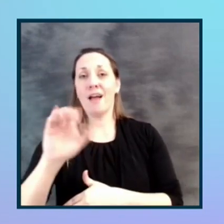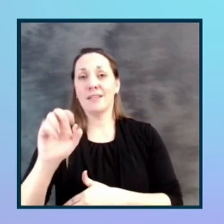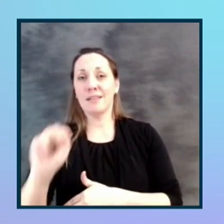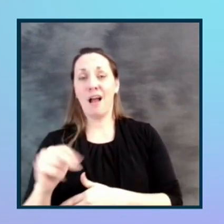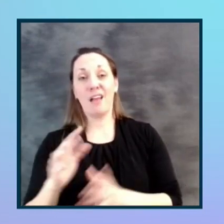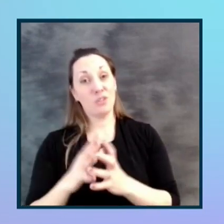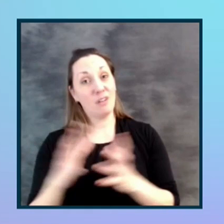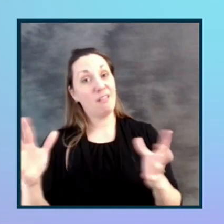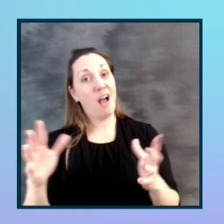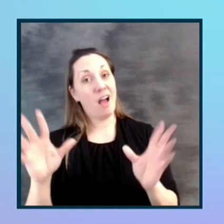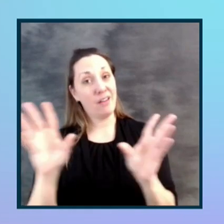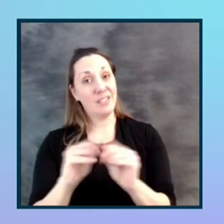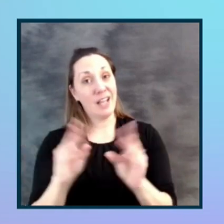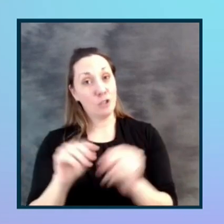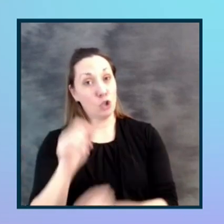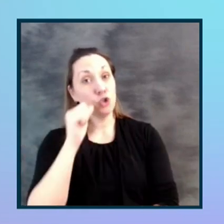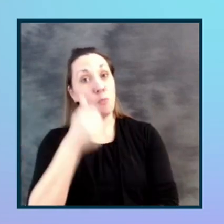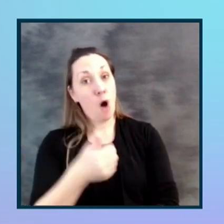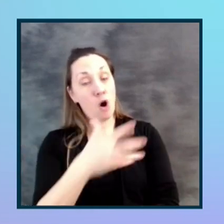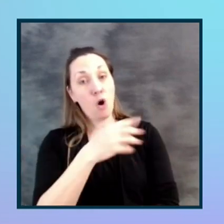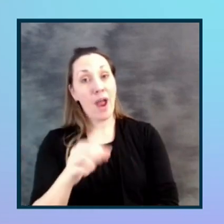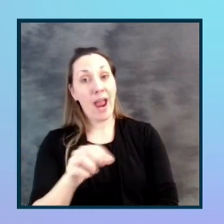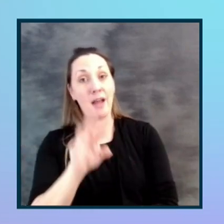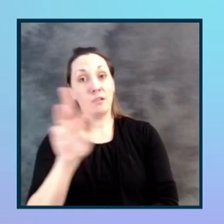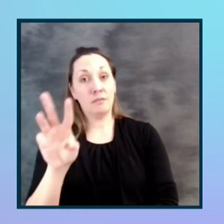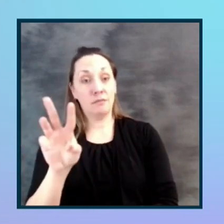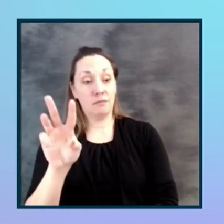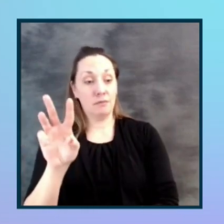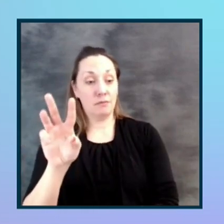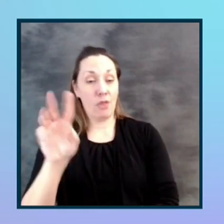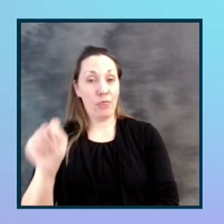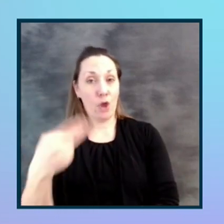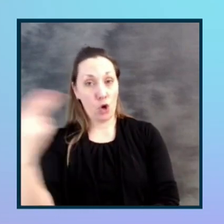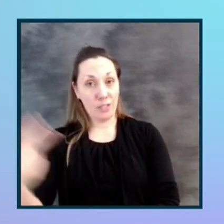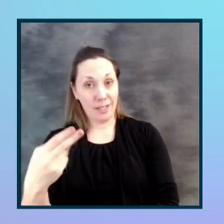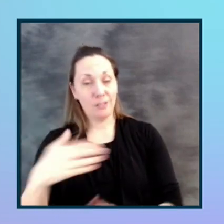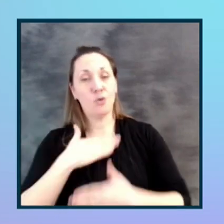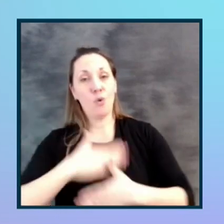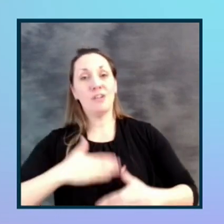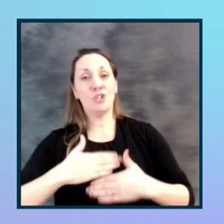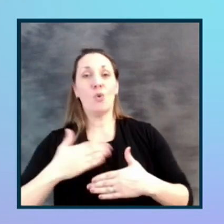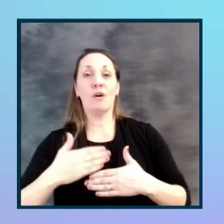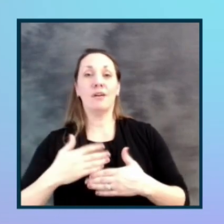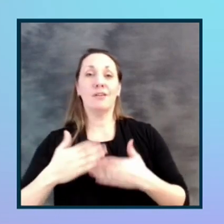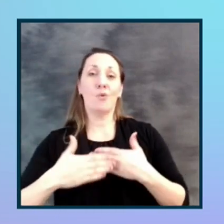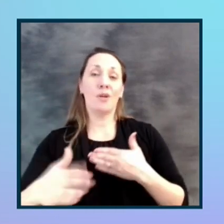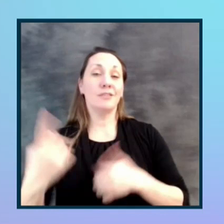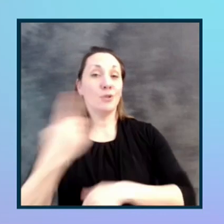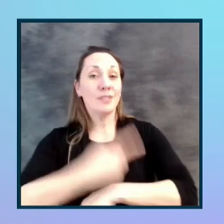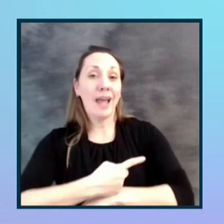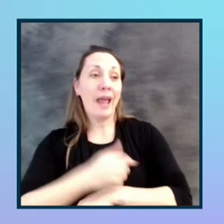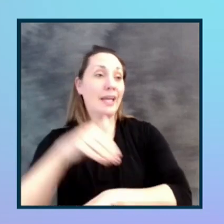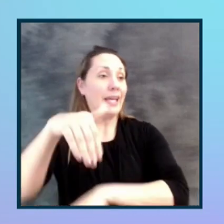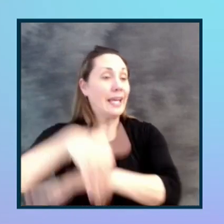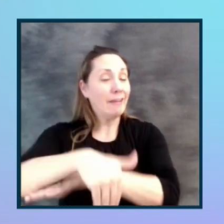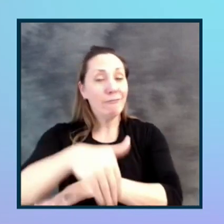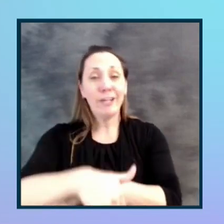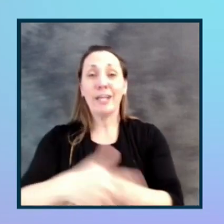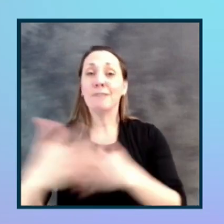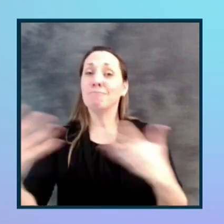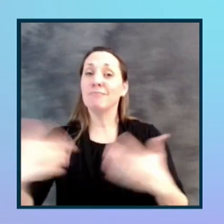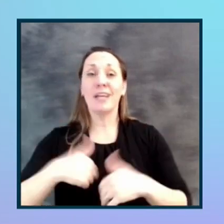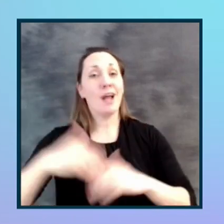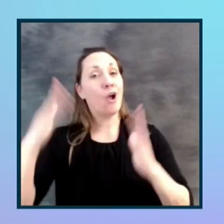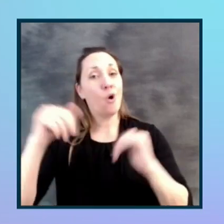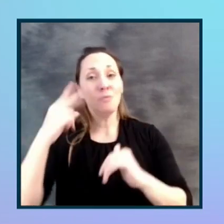sessions tomorrow and the day after. So enjoy the rest of your day, evening, wherever you are, and hope to see